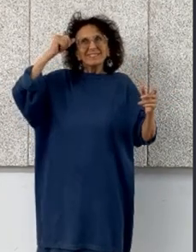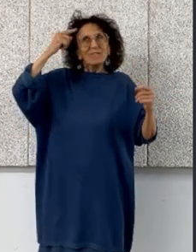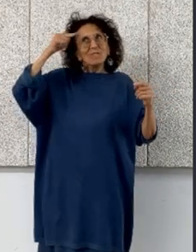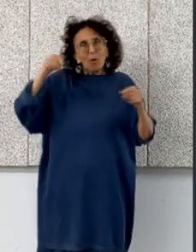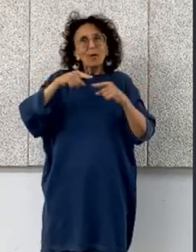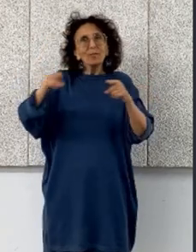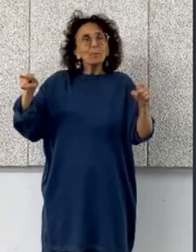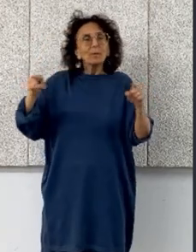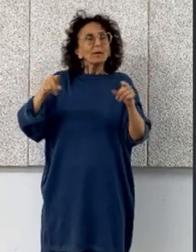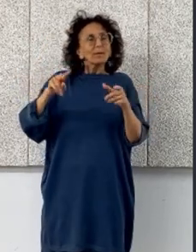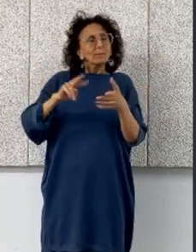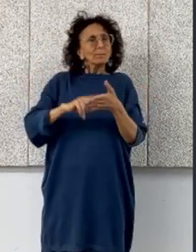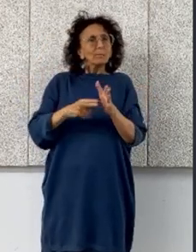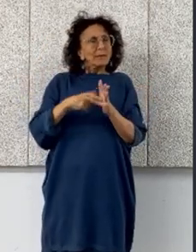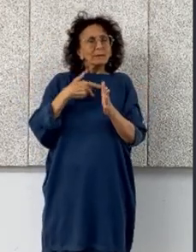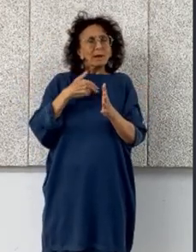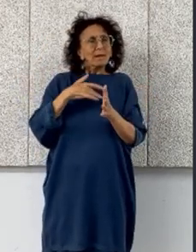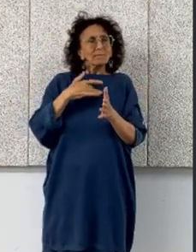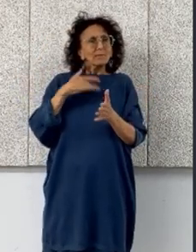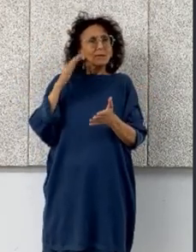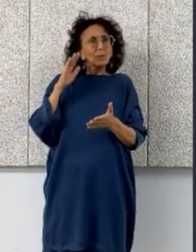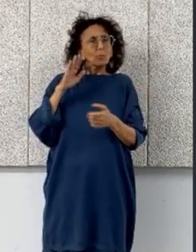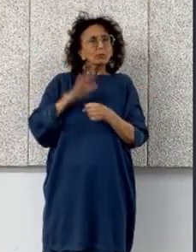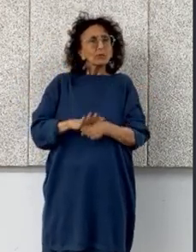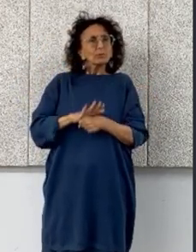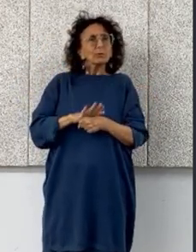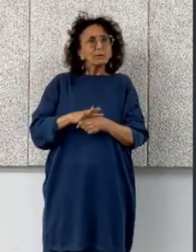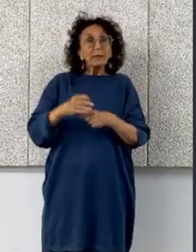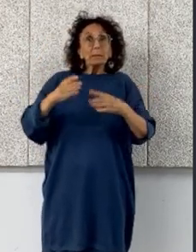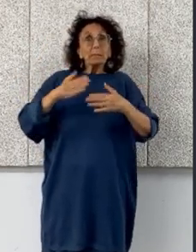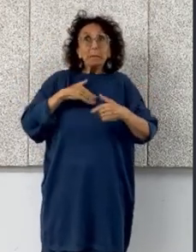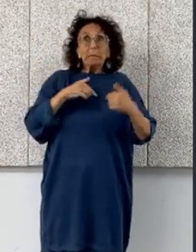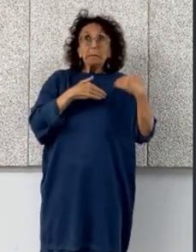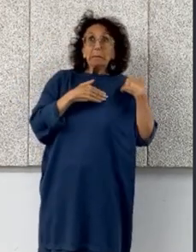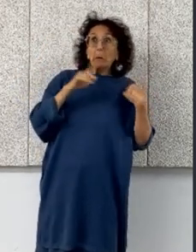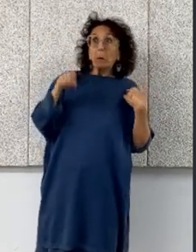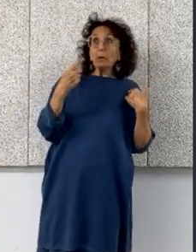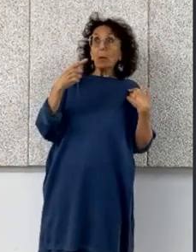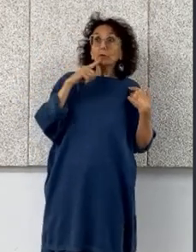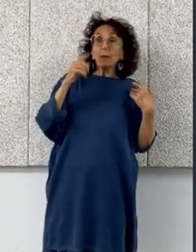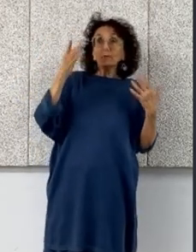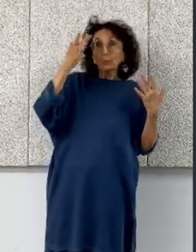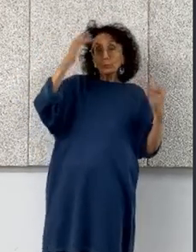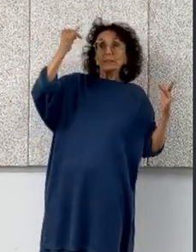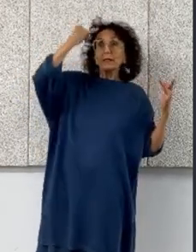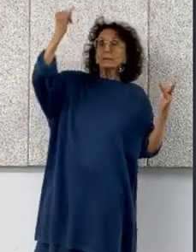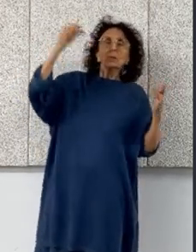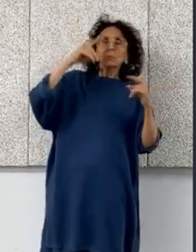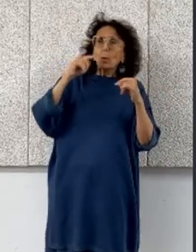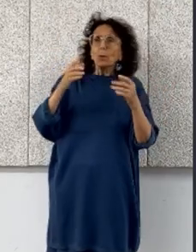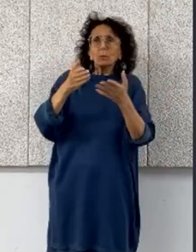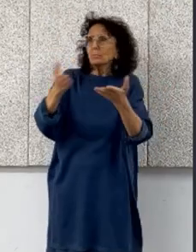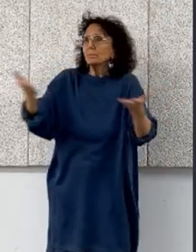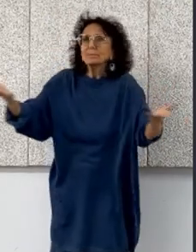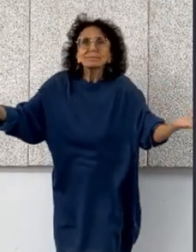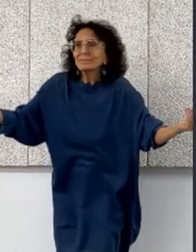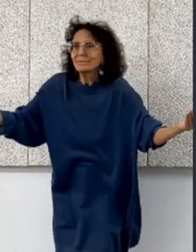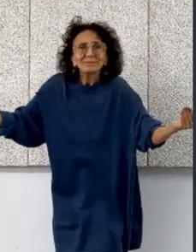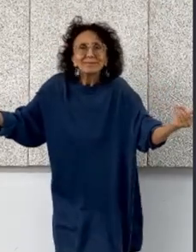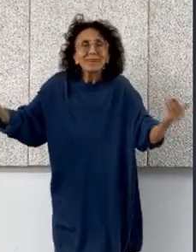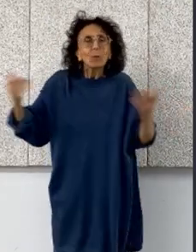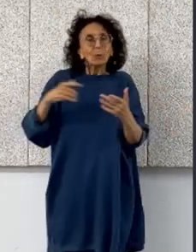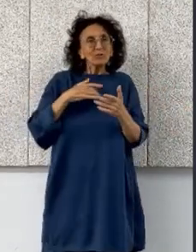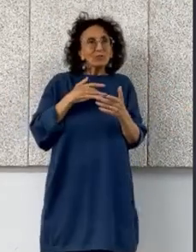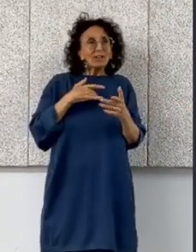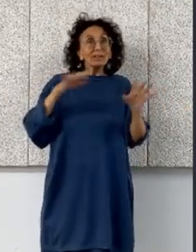the less pressure I feel to have a brilliant idea. Yeah. Like that is so stifling when you feel like everyone's looking at you